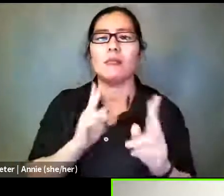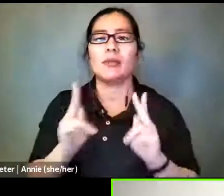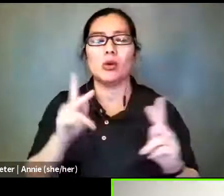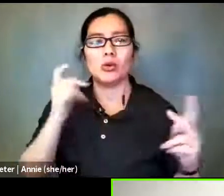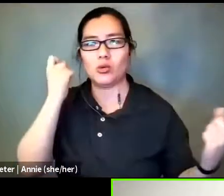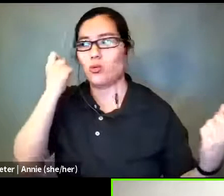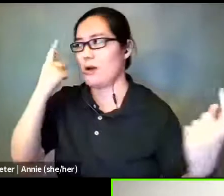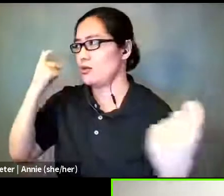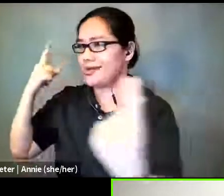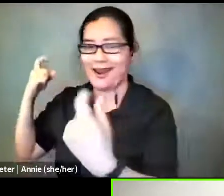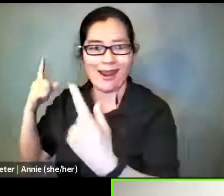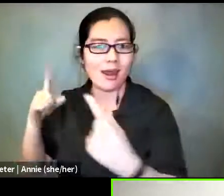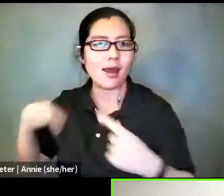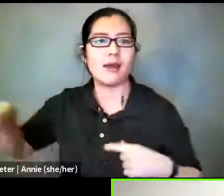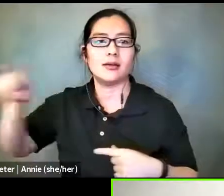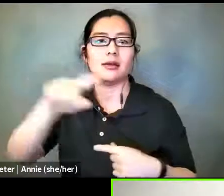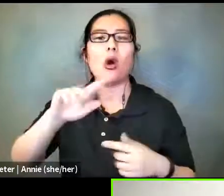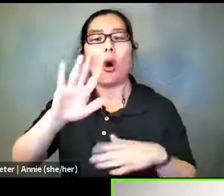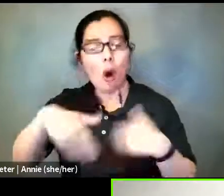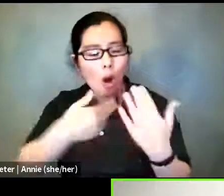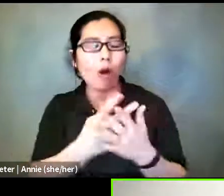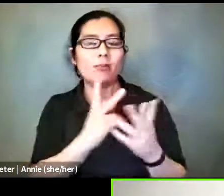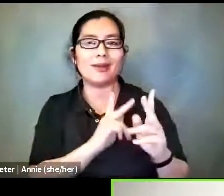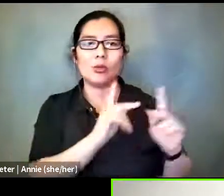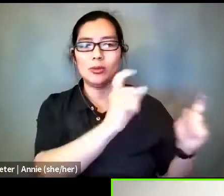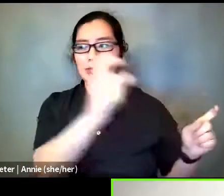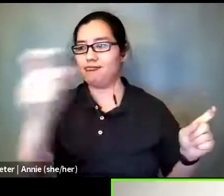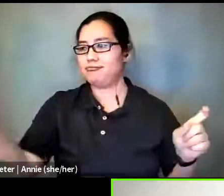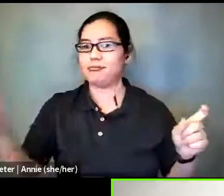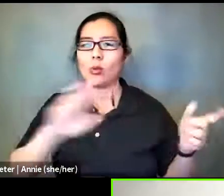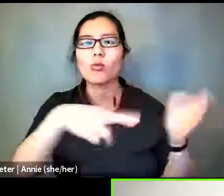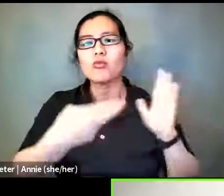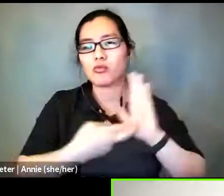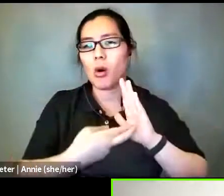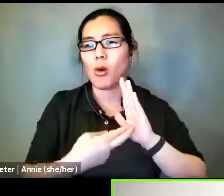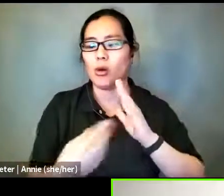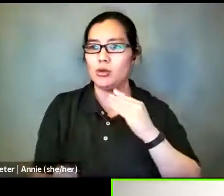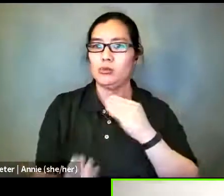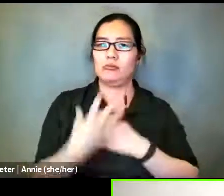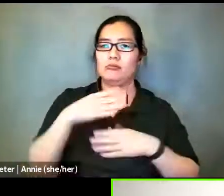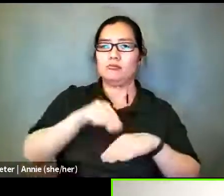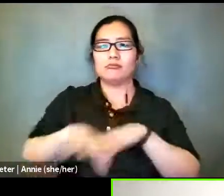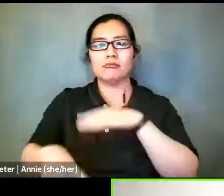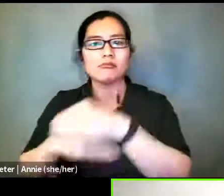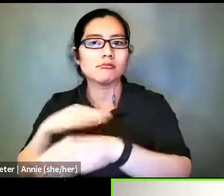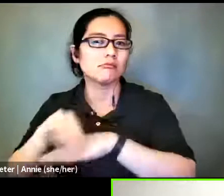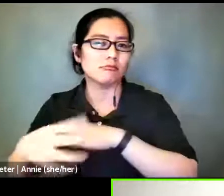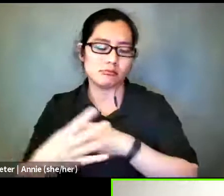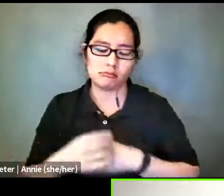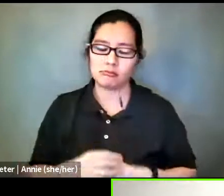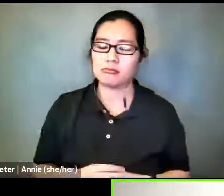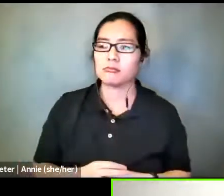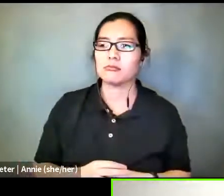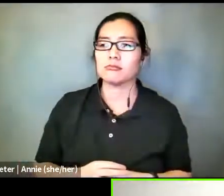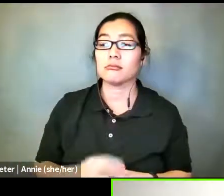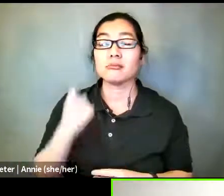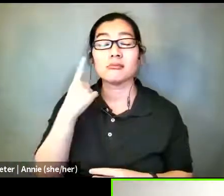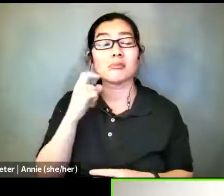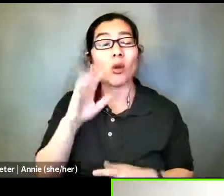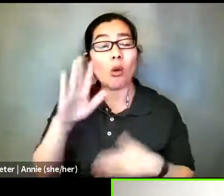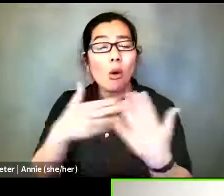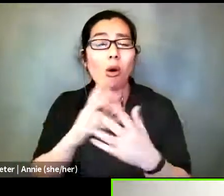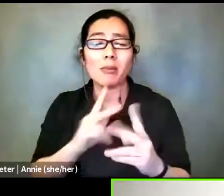to play so that it can have impact. And having everyone come to that shared